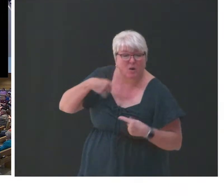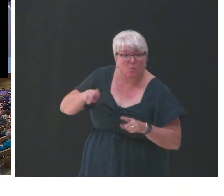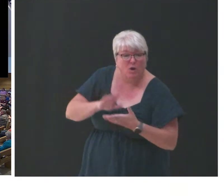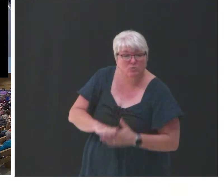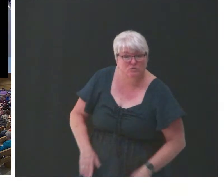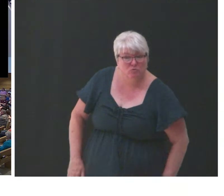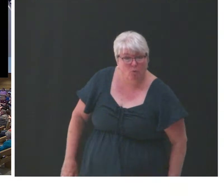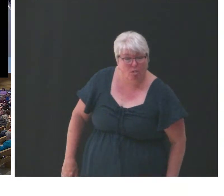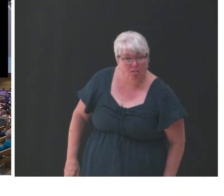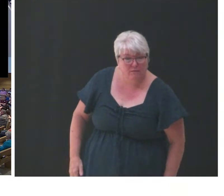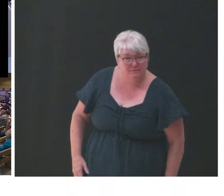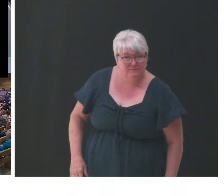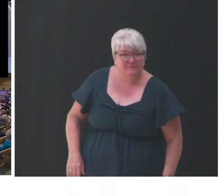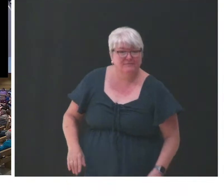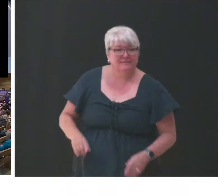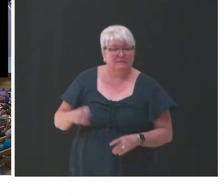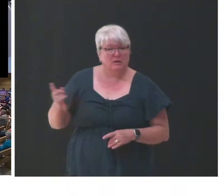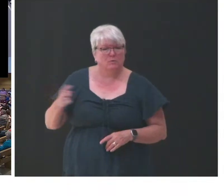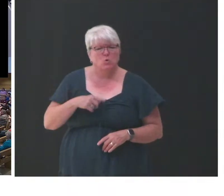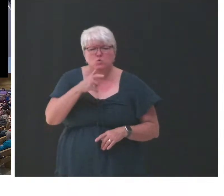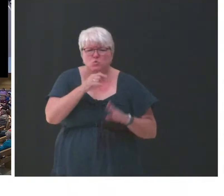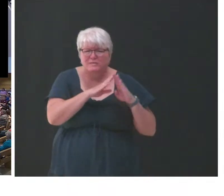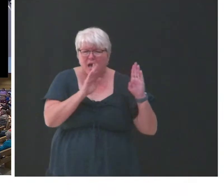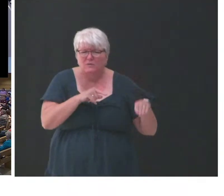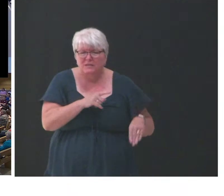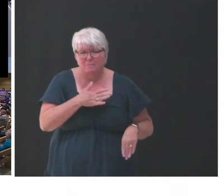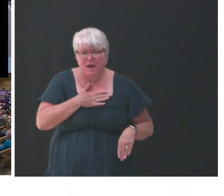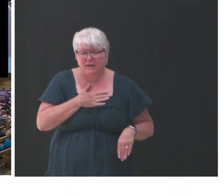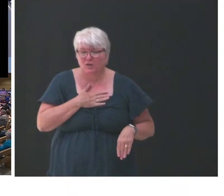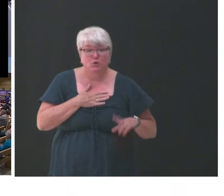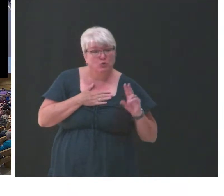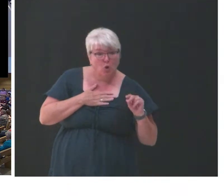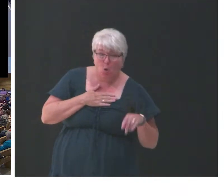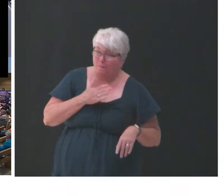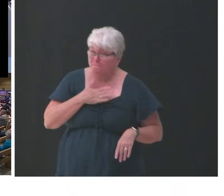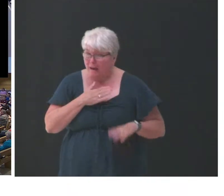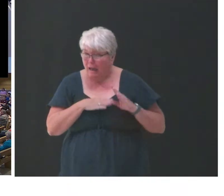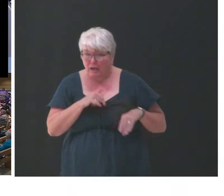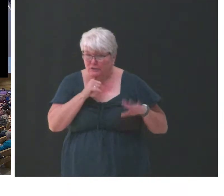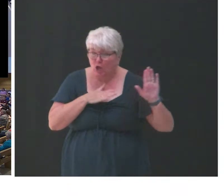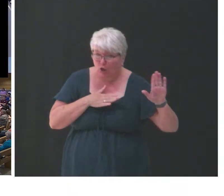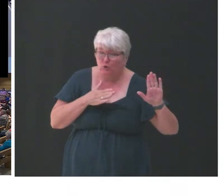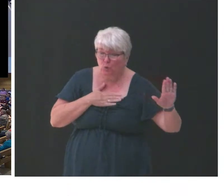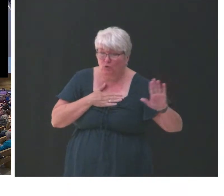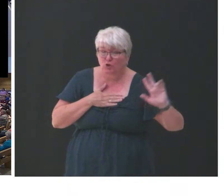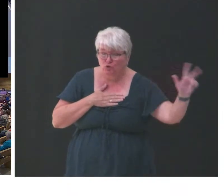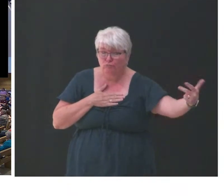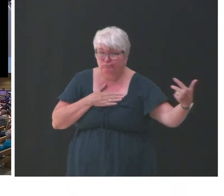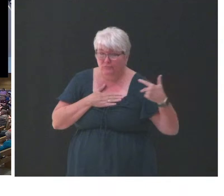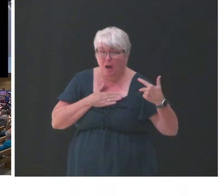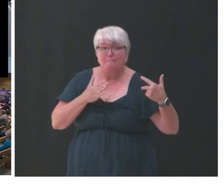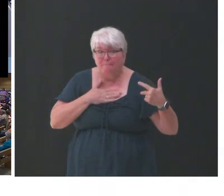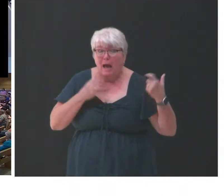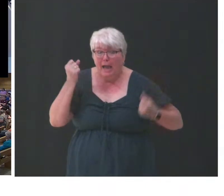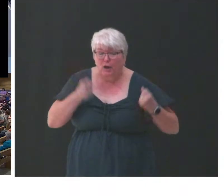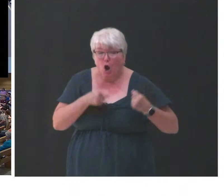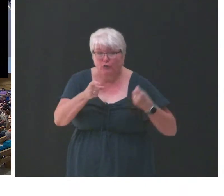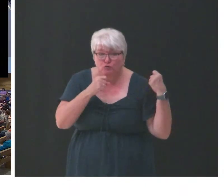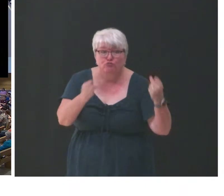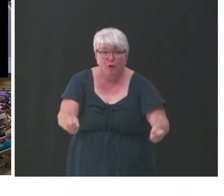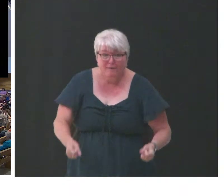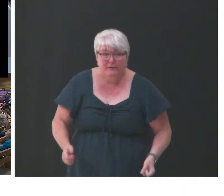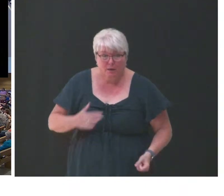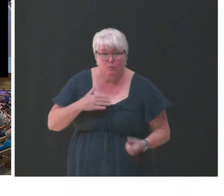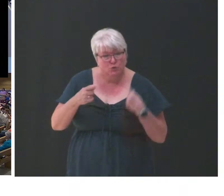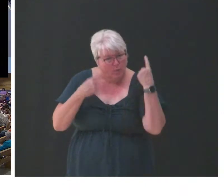school. Pull up to the house. Whose house is this? It's my house. It's not your house, even though you're the one that pulled up to it in the car that's mine that you're now driving.